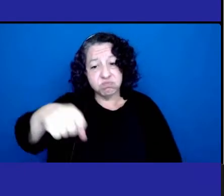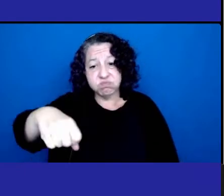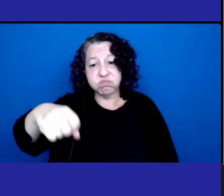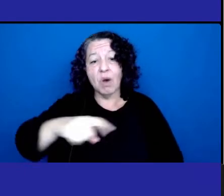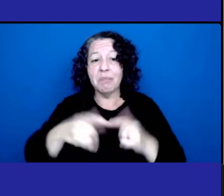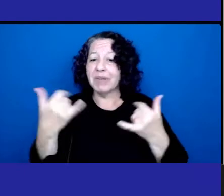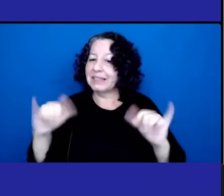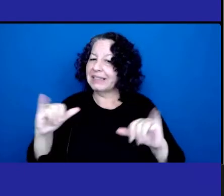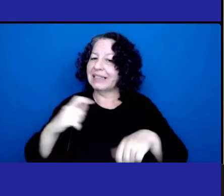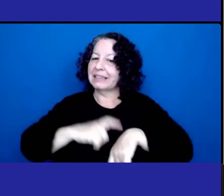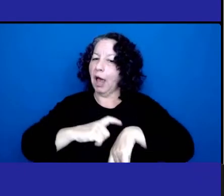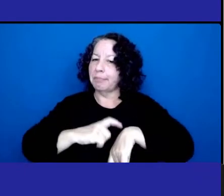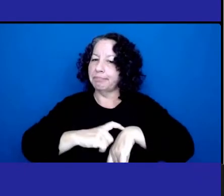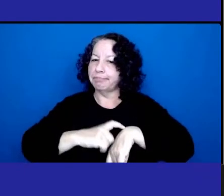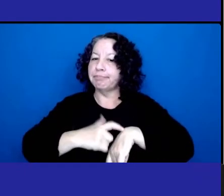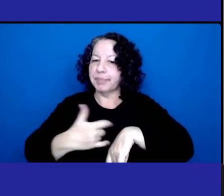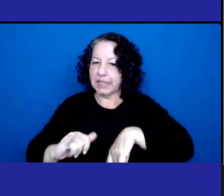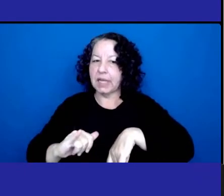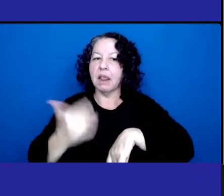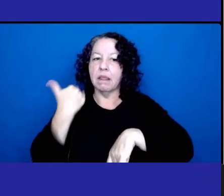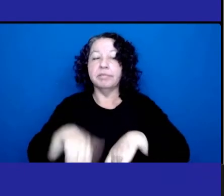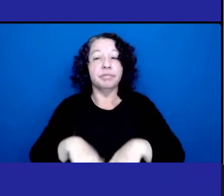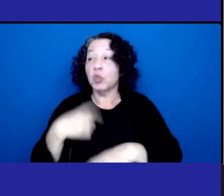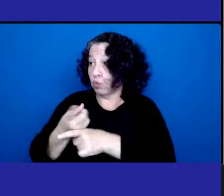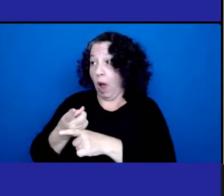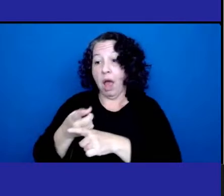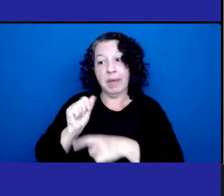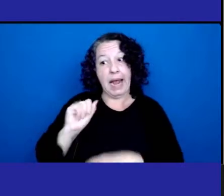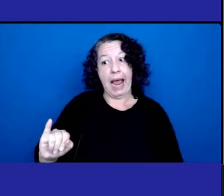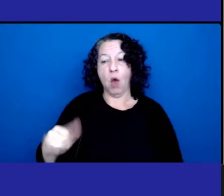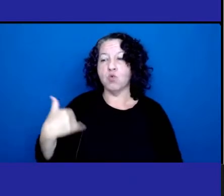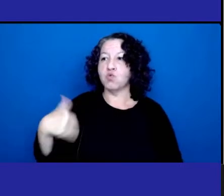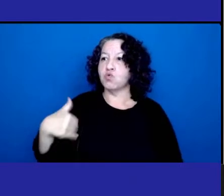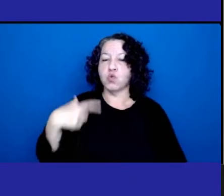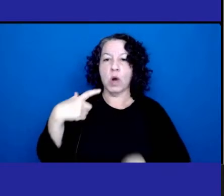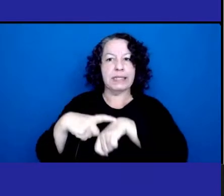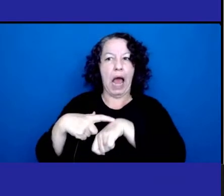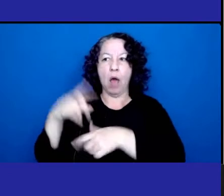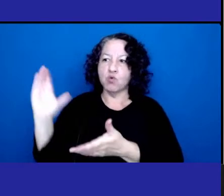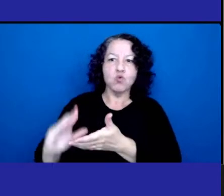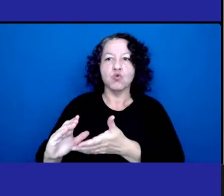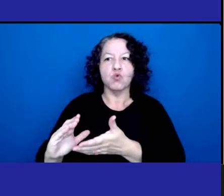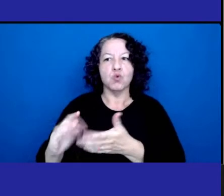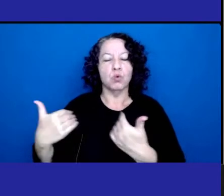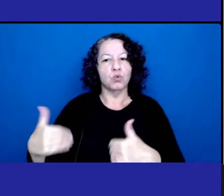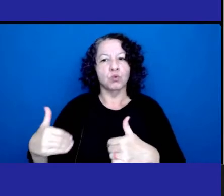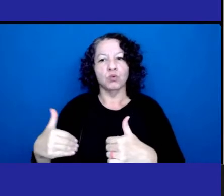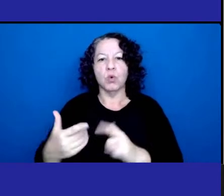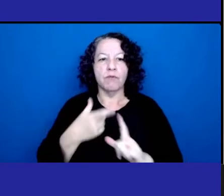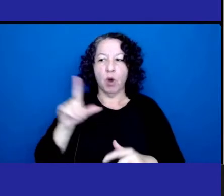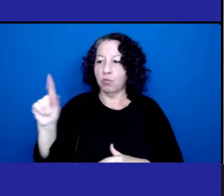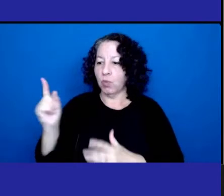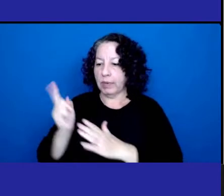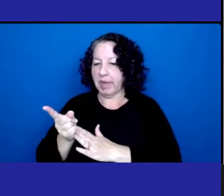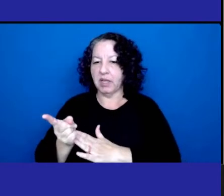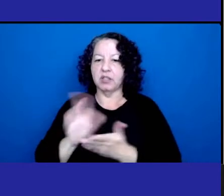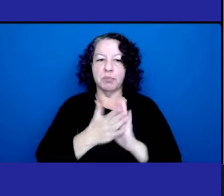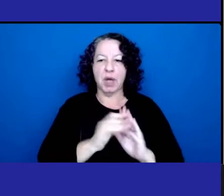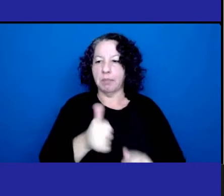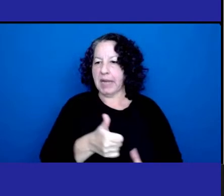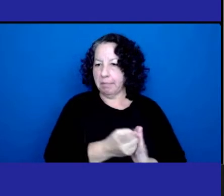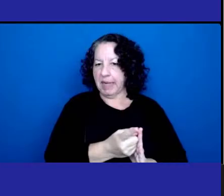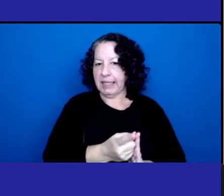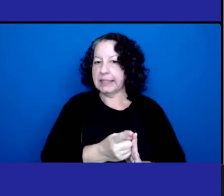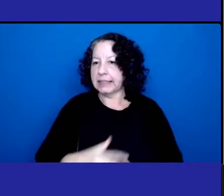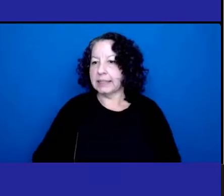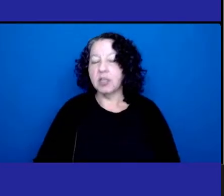time. Right. Yeah, AI has cut down on the time with those tremendously, from like 20 minutes to maybe 10 minutes. So, Yeah.